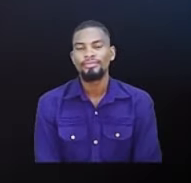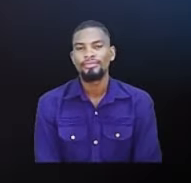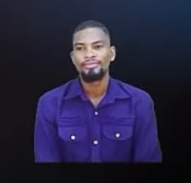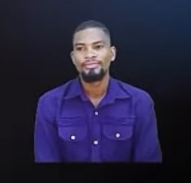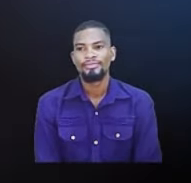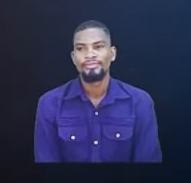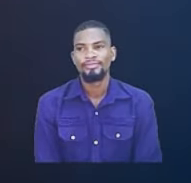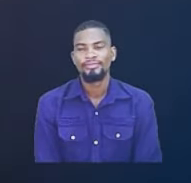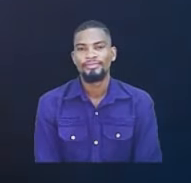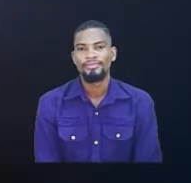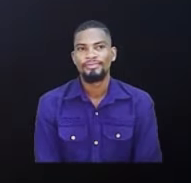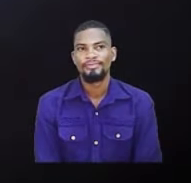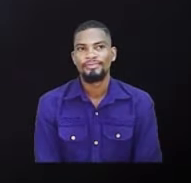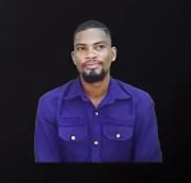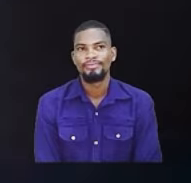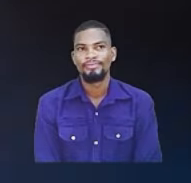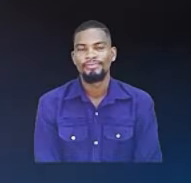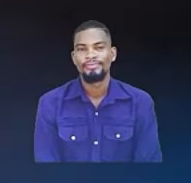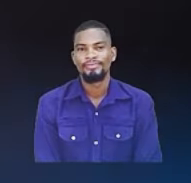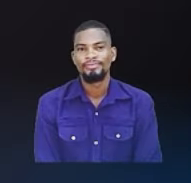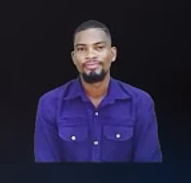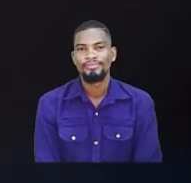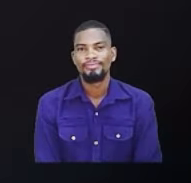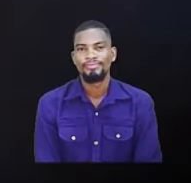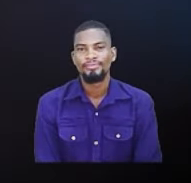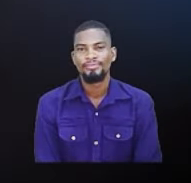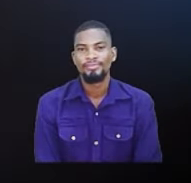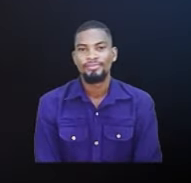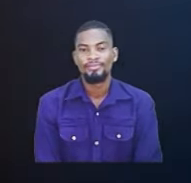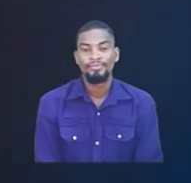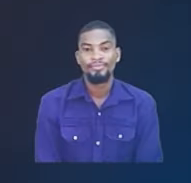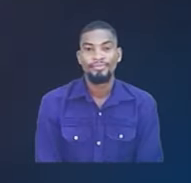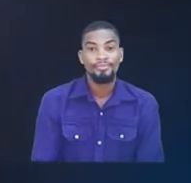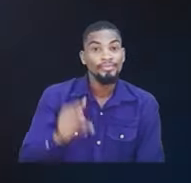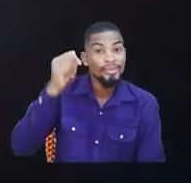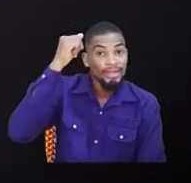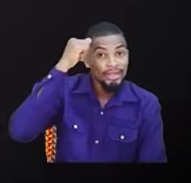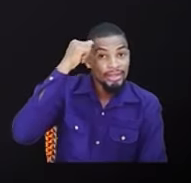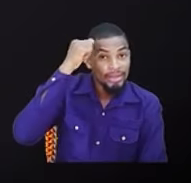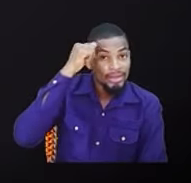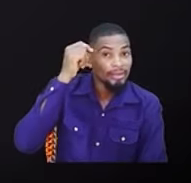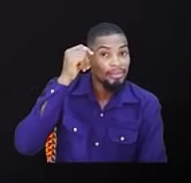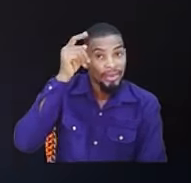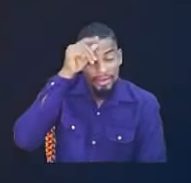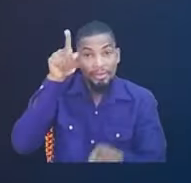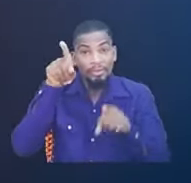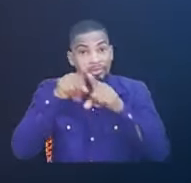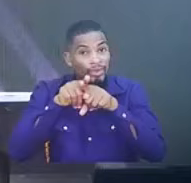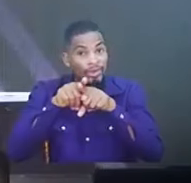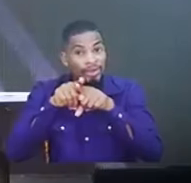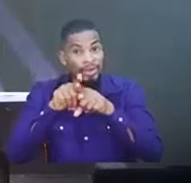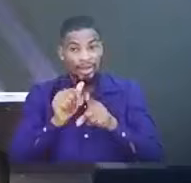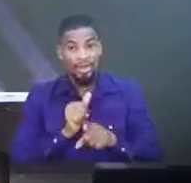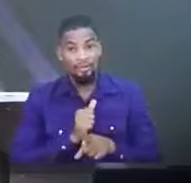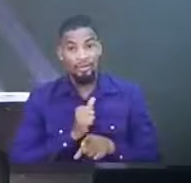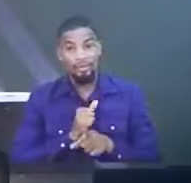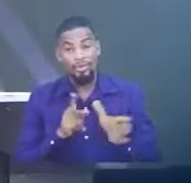sister, Absalom also killed Amnon. So Amnon died just 2 years after. He went to the